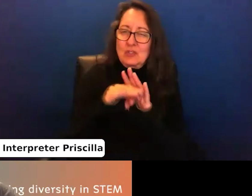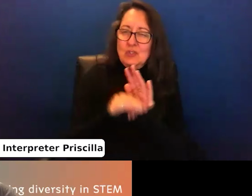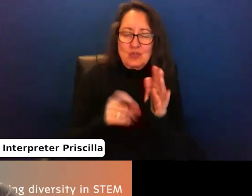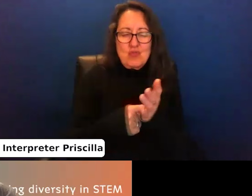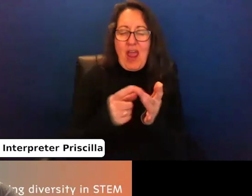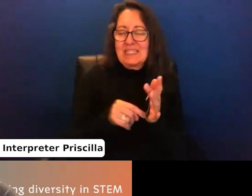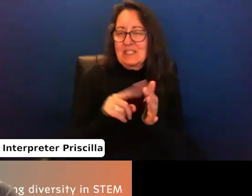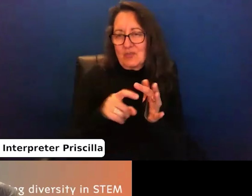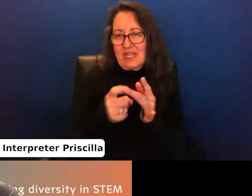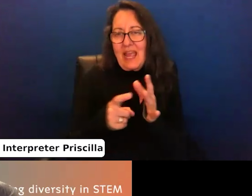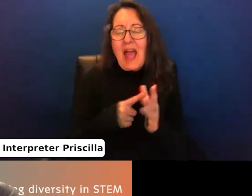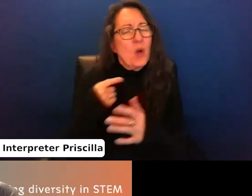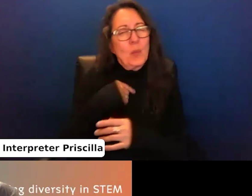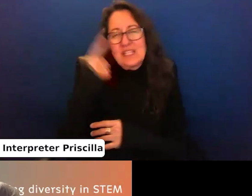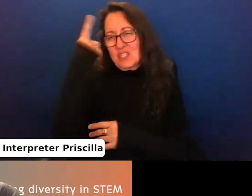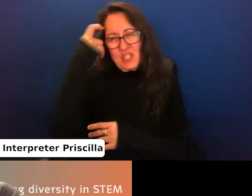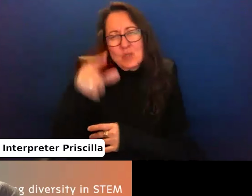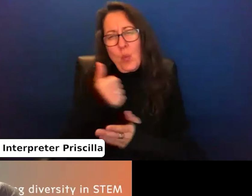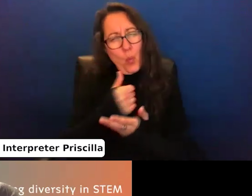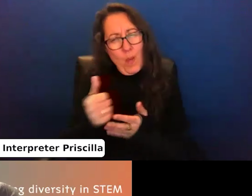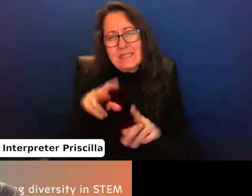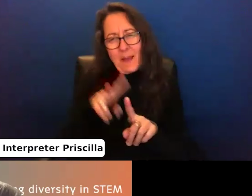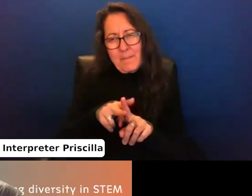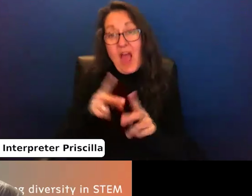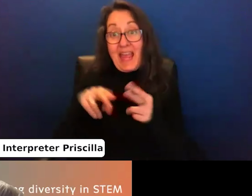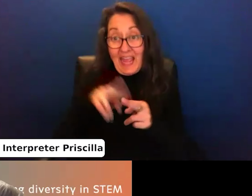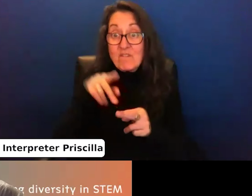do apply if you meet those criteria.